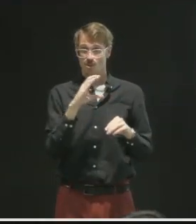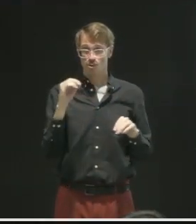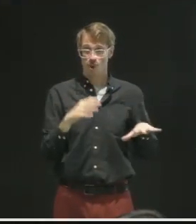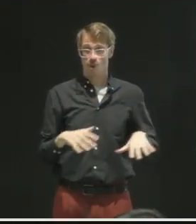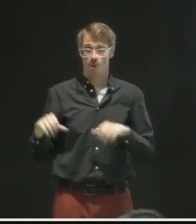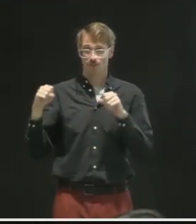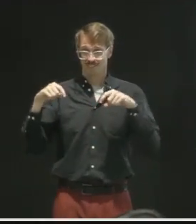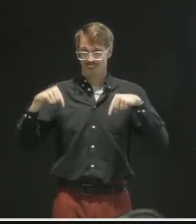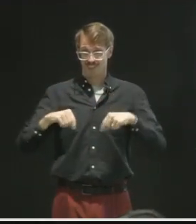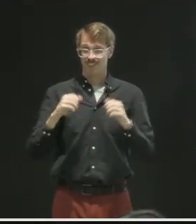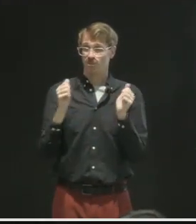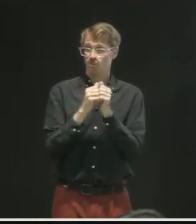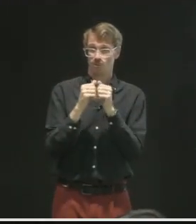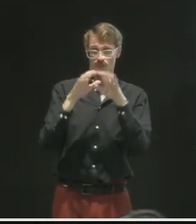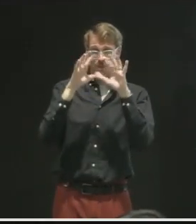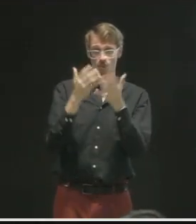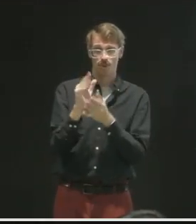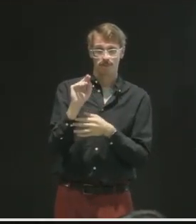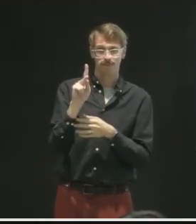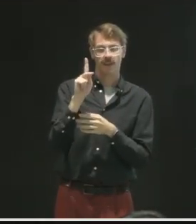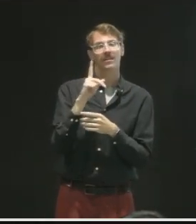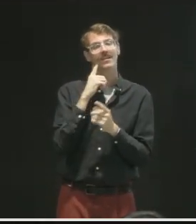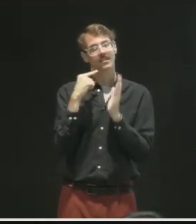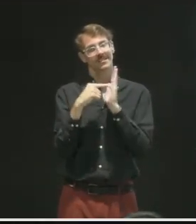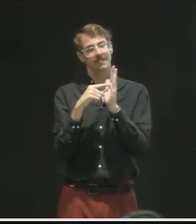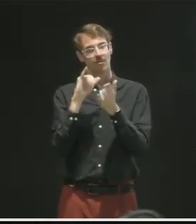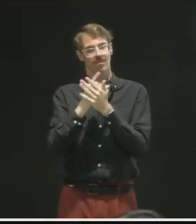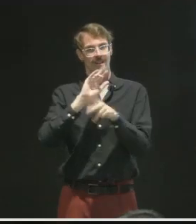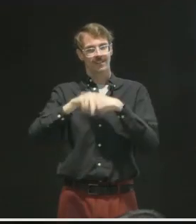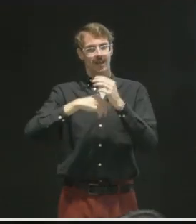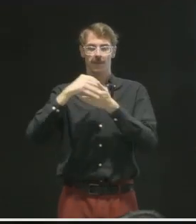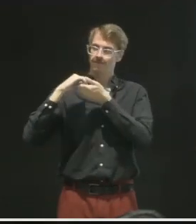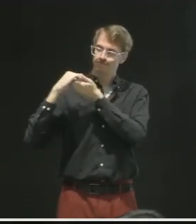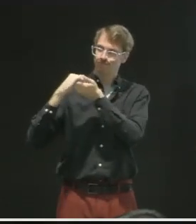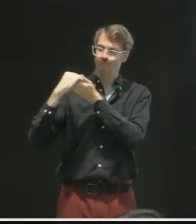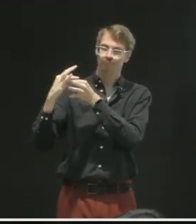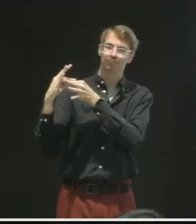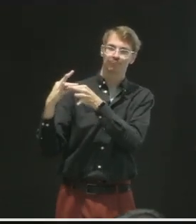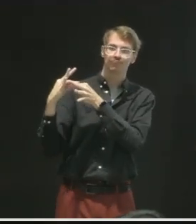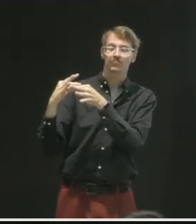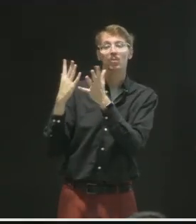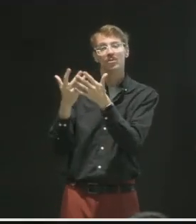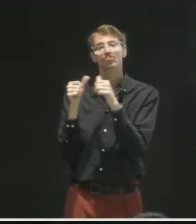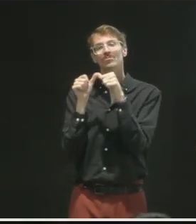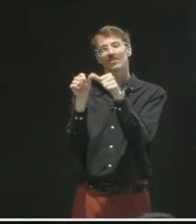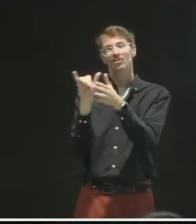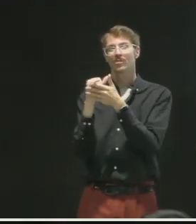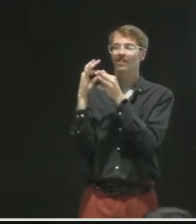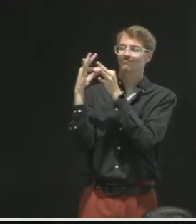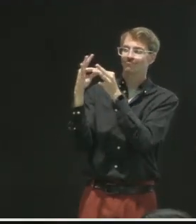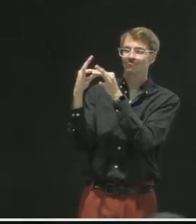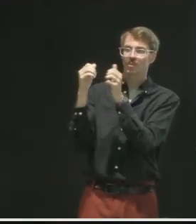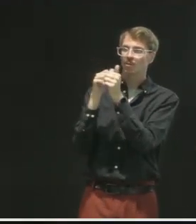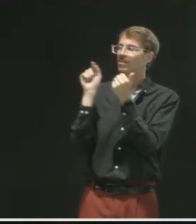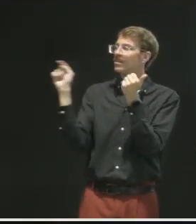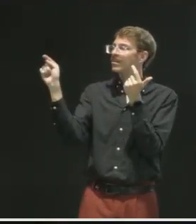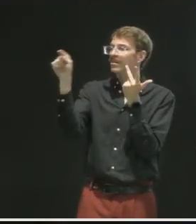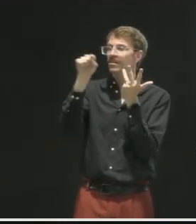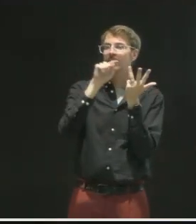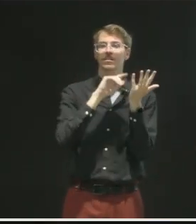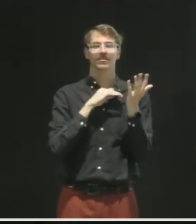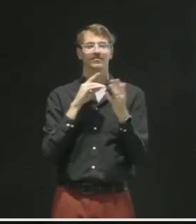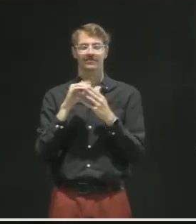workshop with World Bank is one example of such collaboration. So we want to continue our cooperation on an exchange